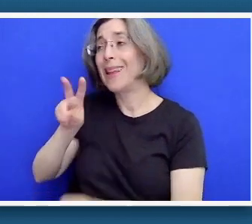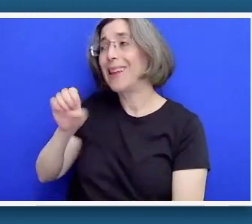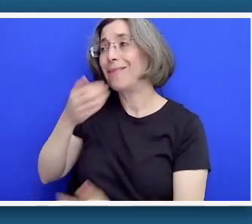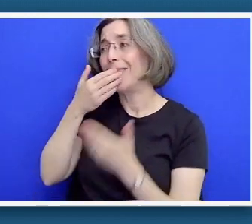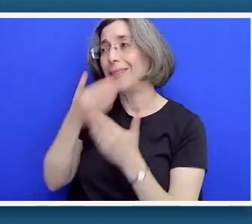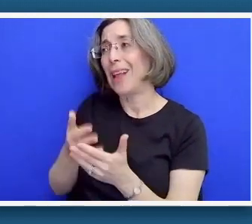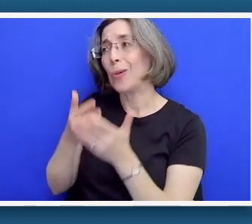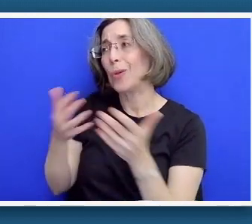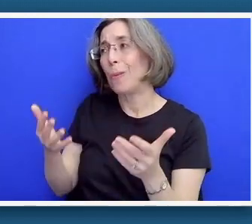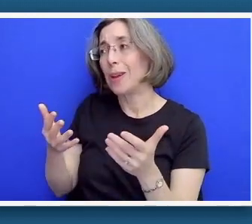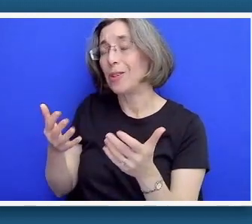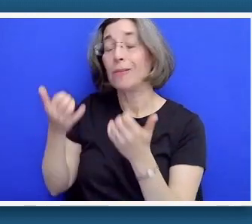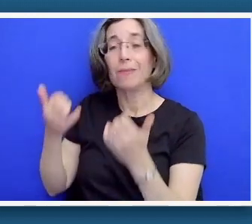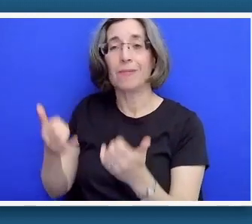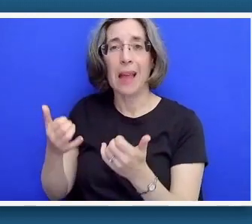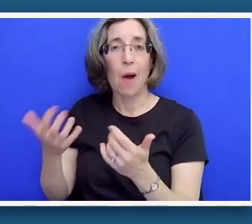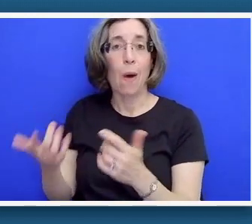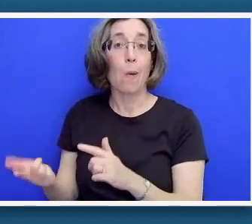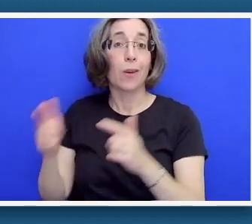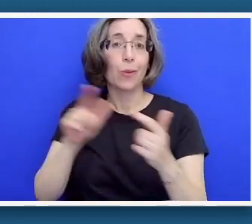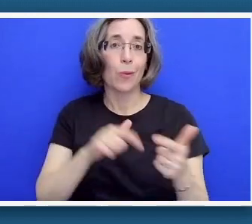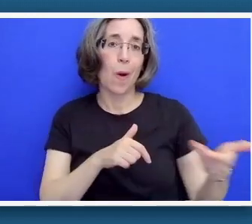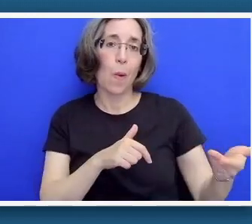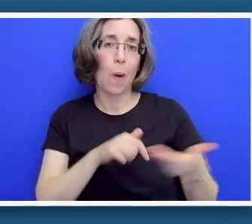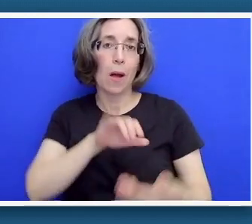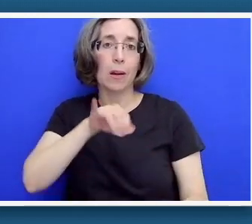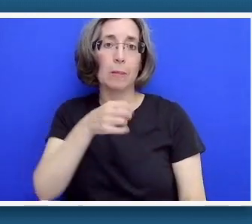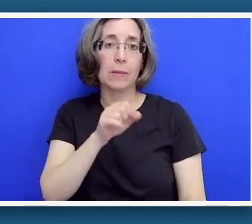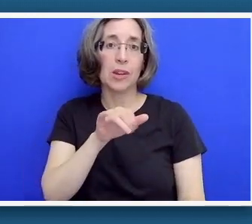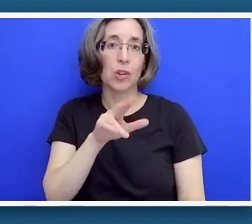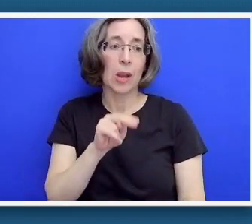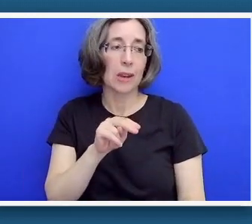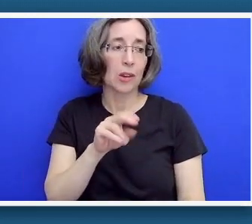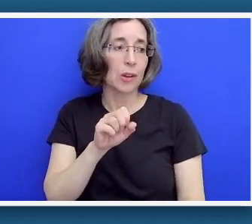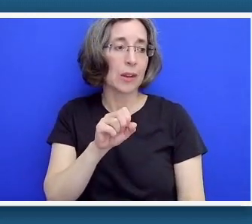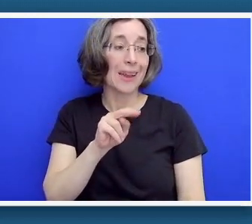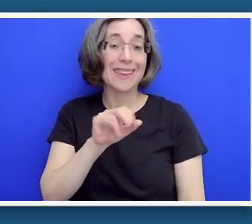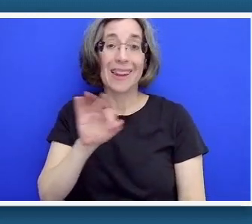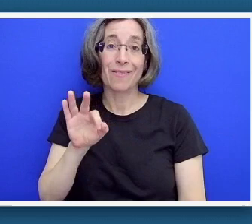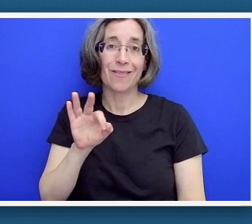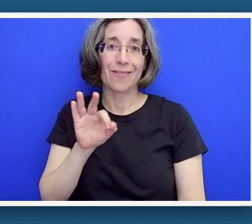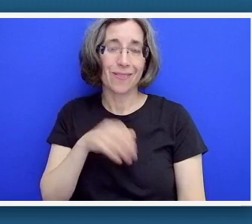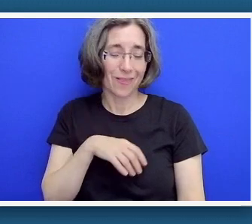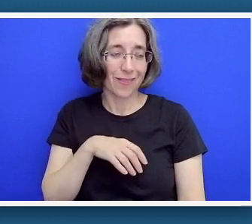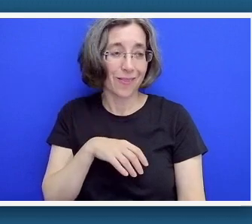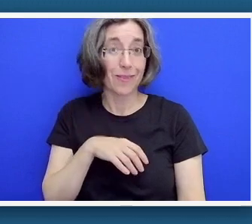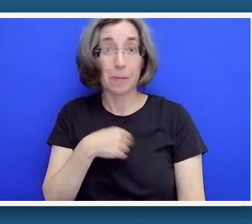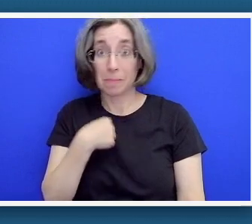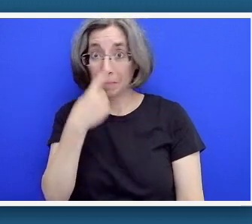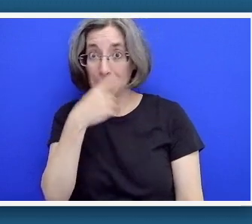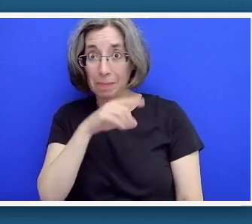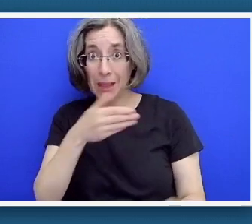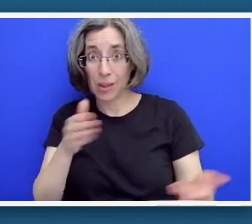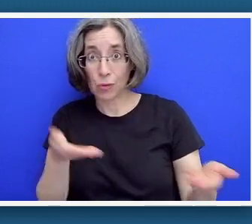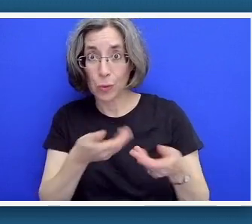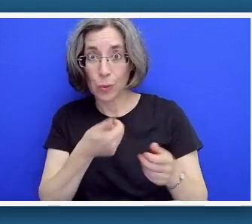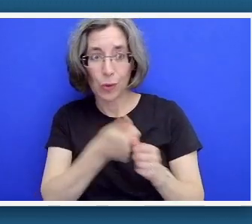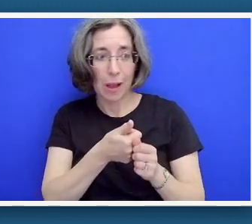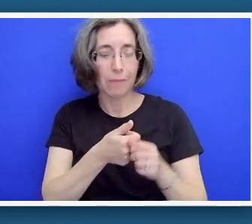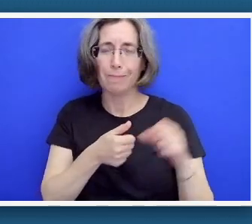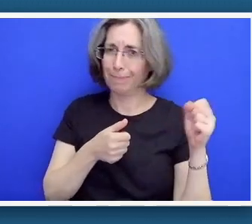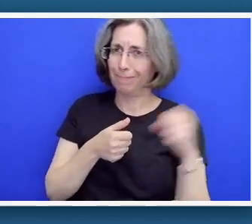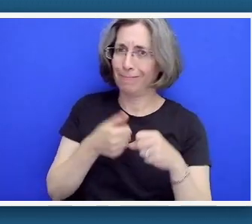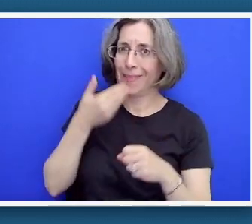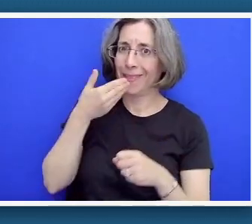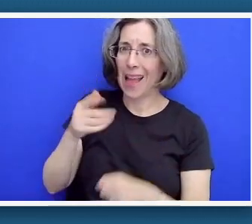With that, I'd love to welcome Jason Smith onto the stage. Jason, would you like to introduce yourself? Absolutely. Thank you,